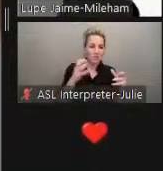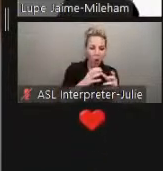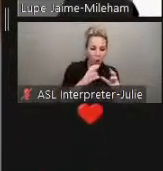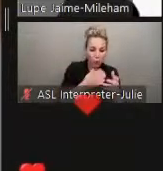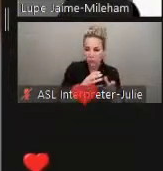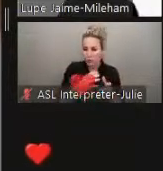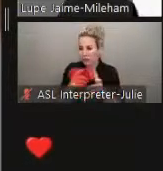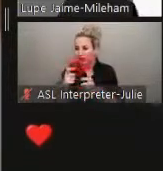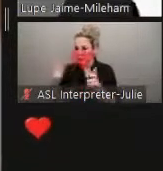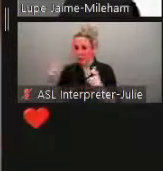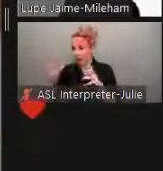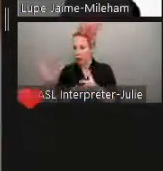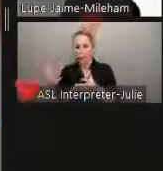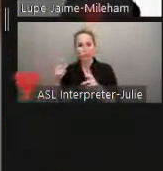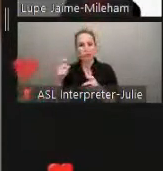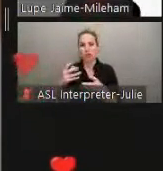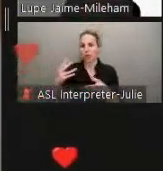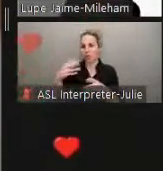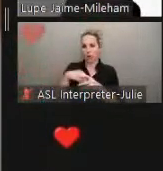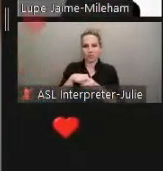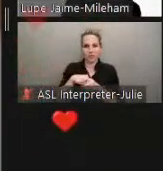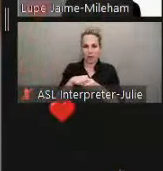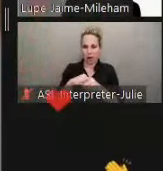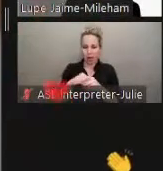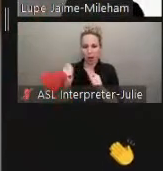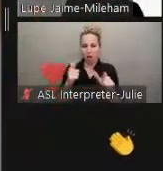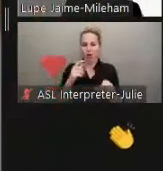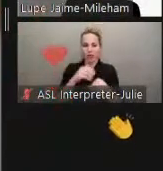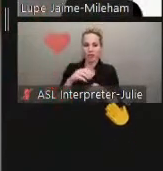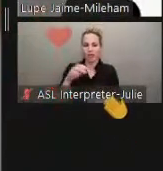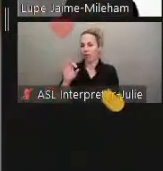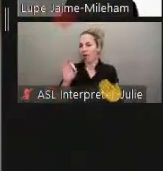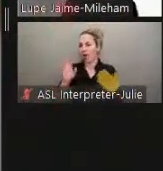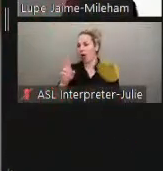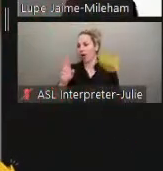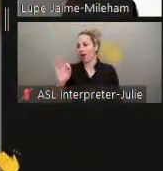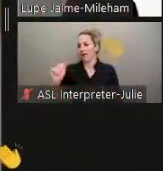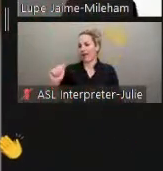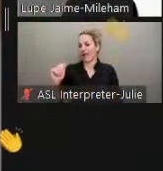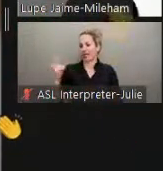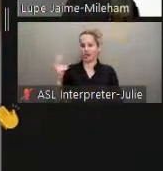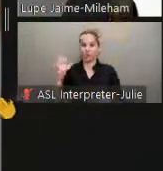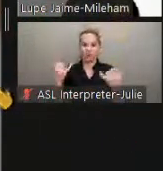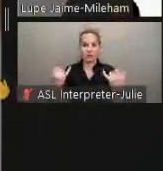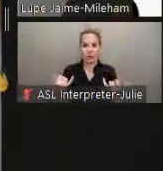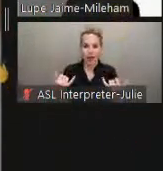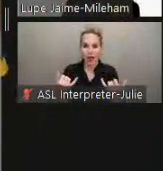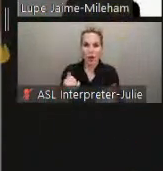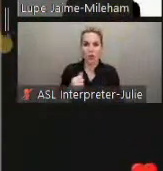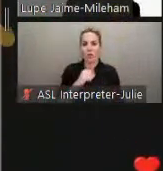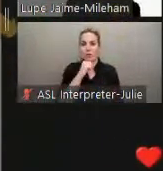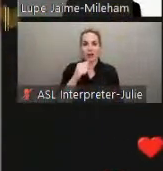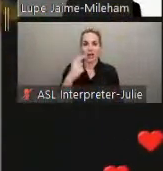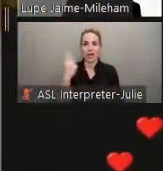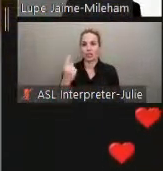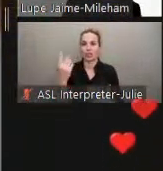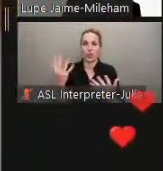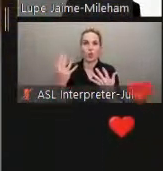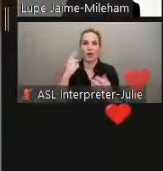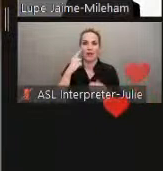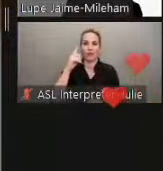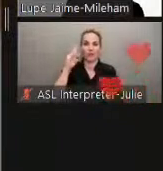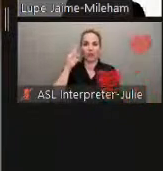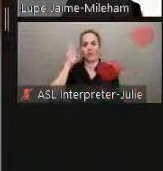to participate in the RFA2 now and not necessarily wait for the